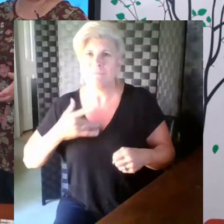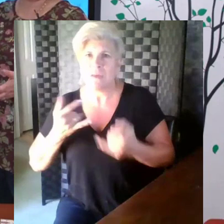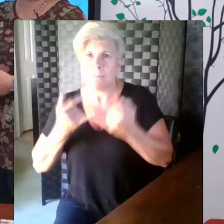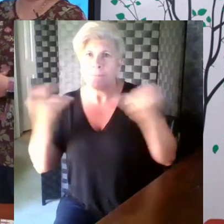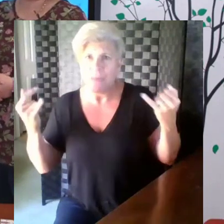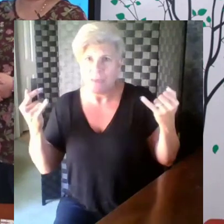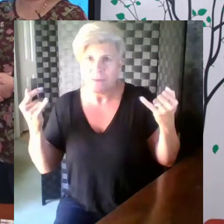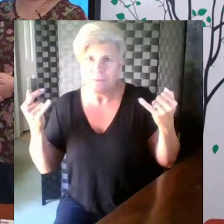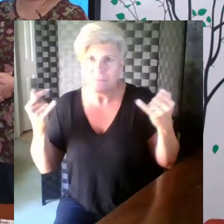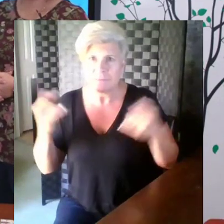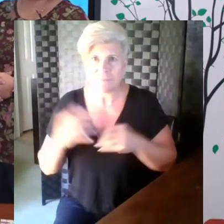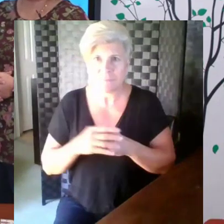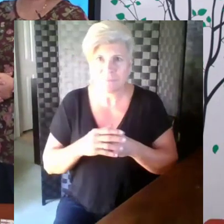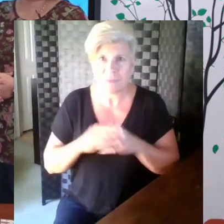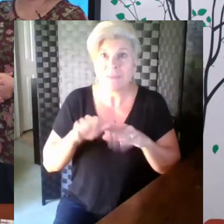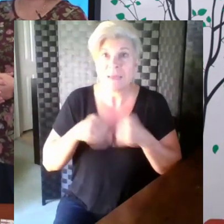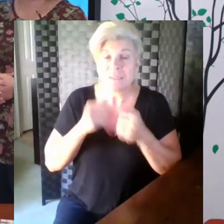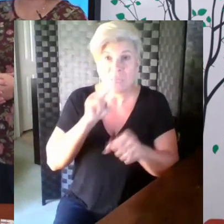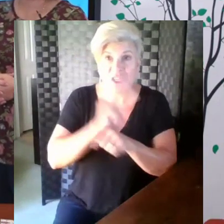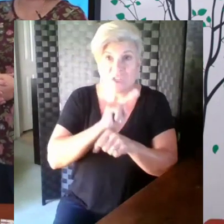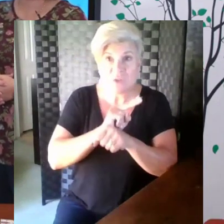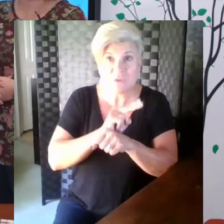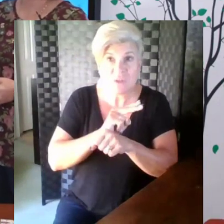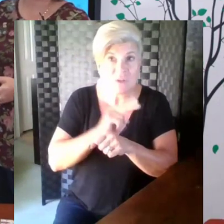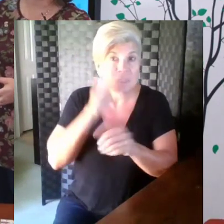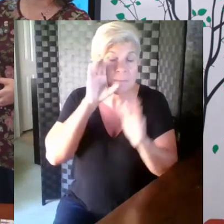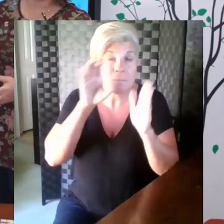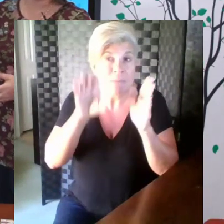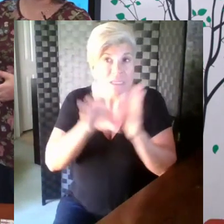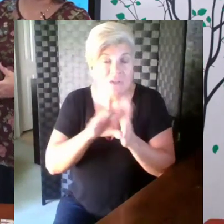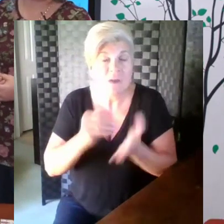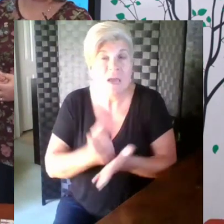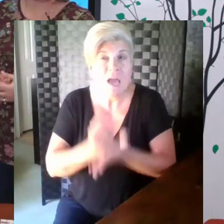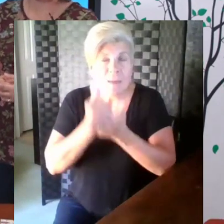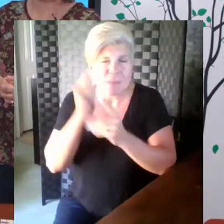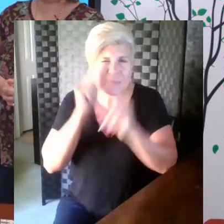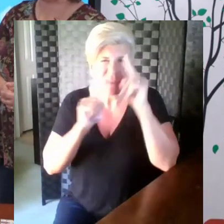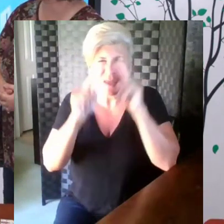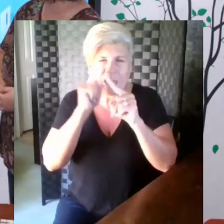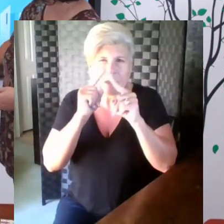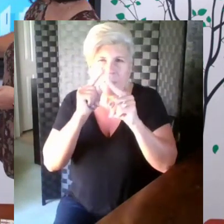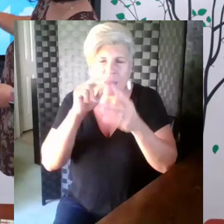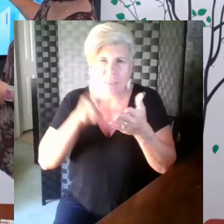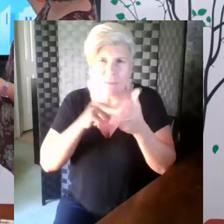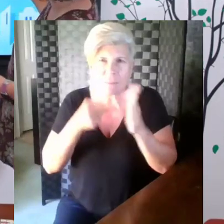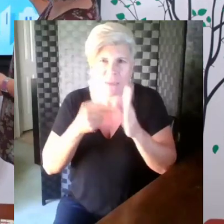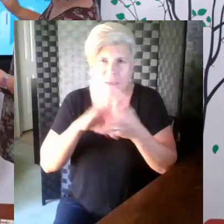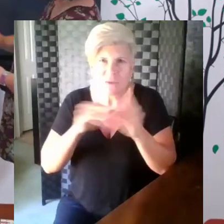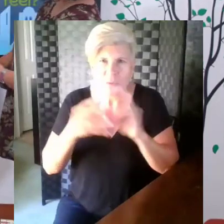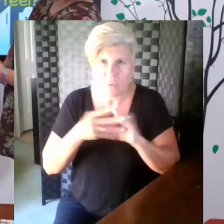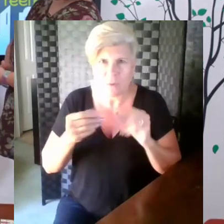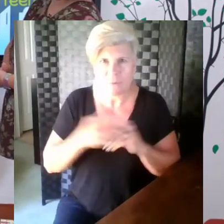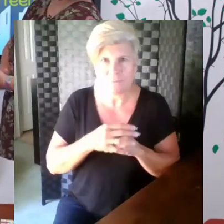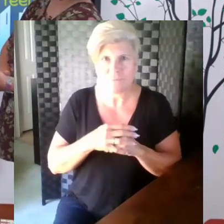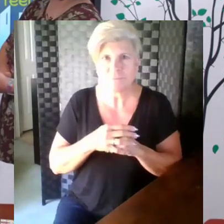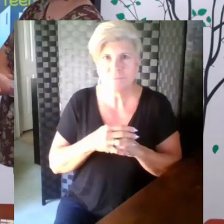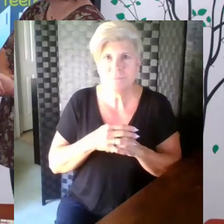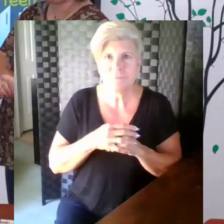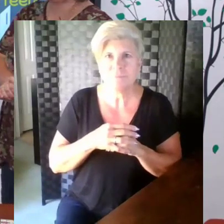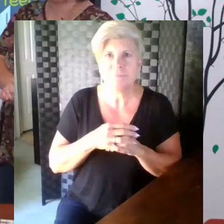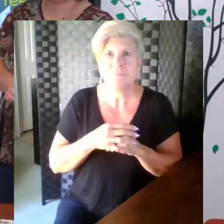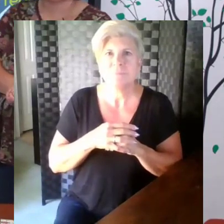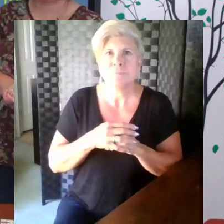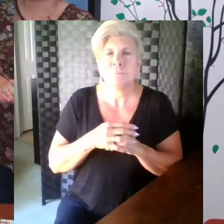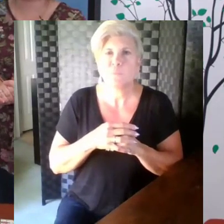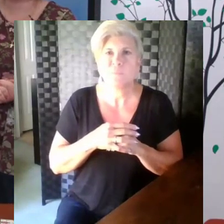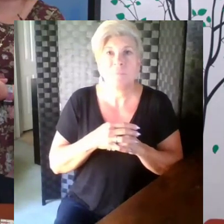feel blank. That's how we can use those illustrations to help think about how they convey the meaning. All